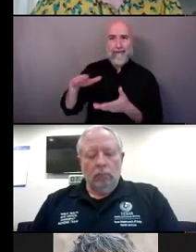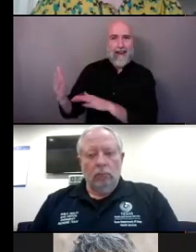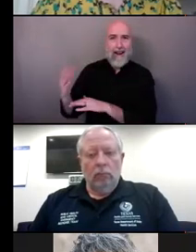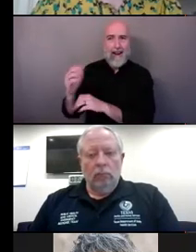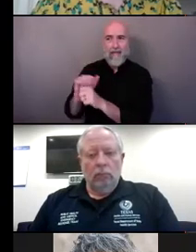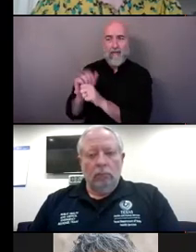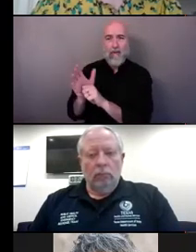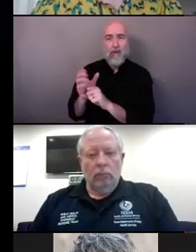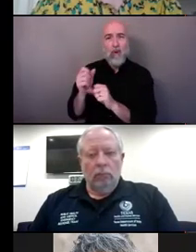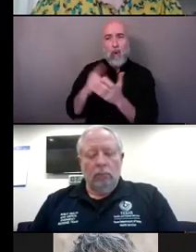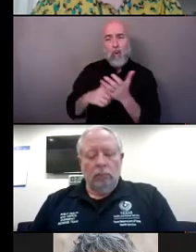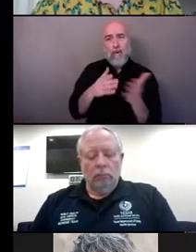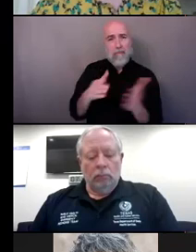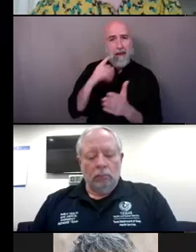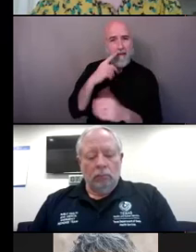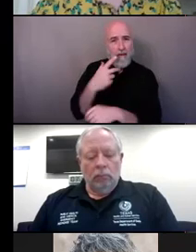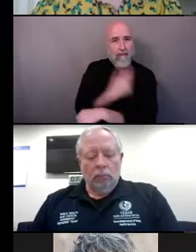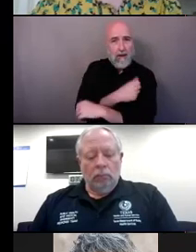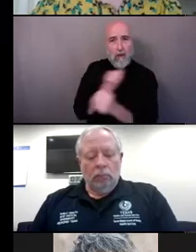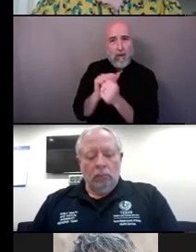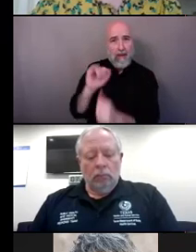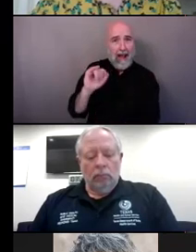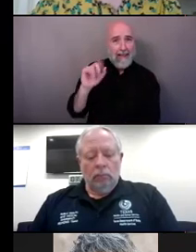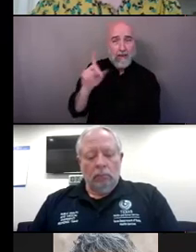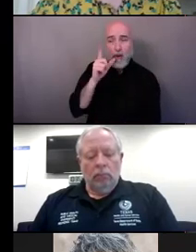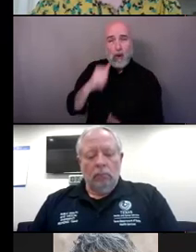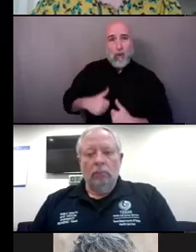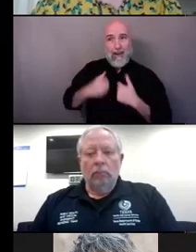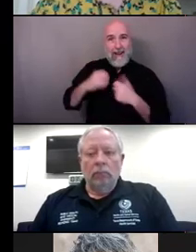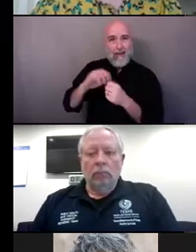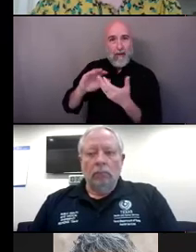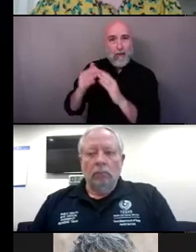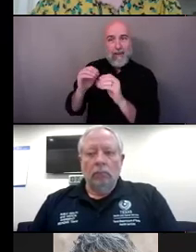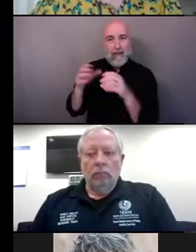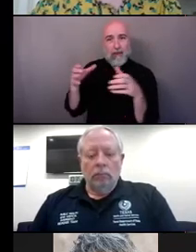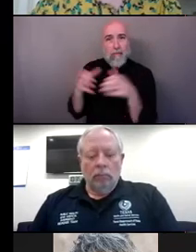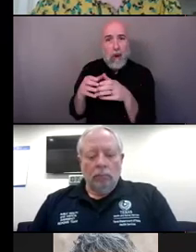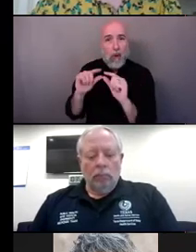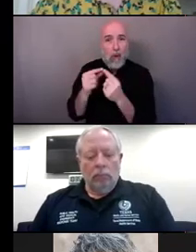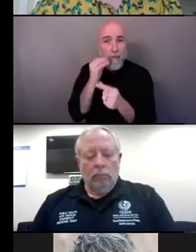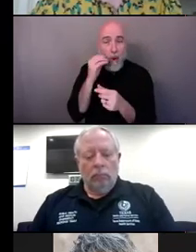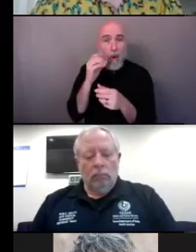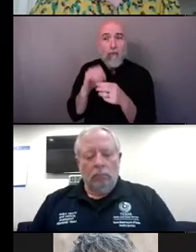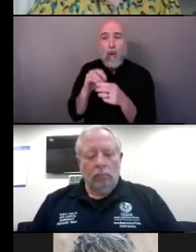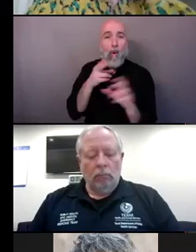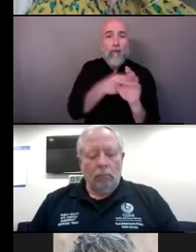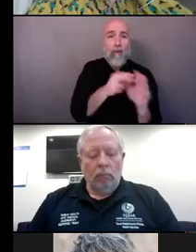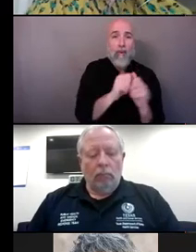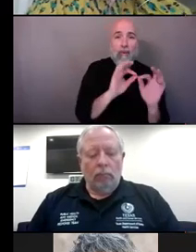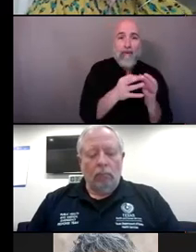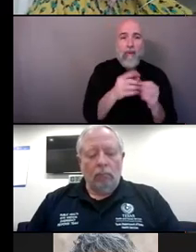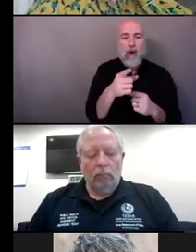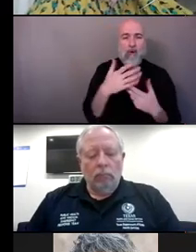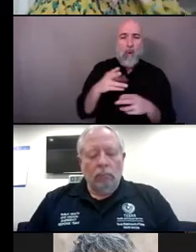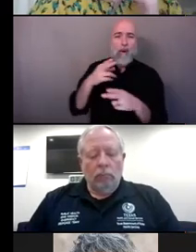What is the plan for vaccinating people with IDD who live in the community in smaller group homes or with families? And you've touched on this a